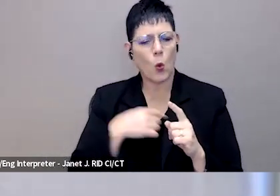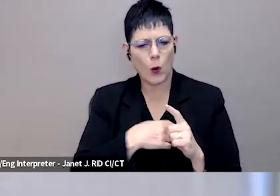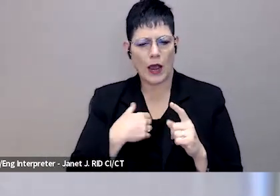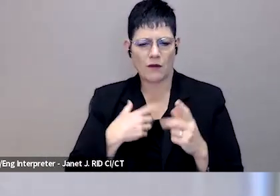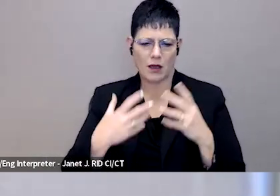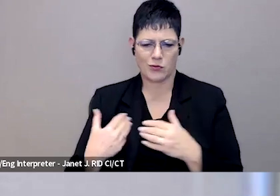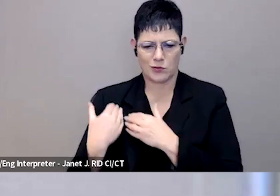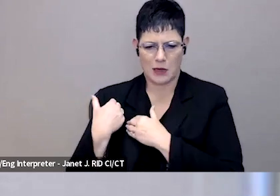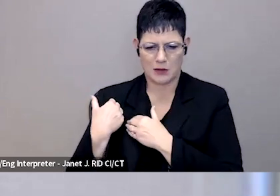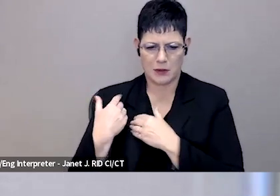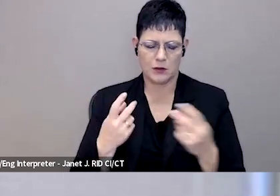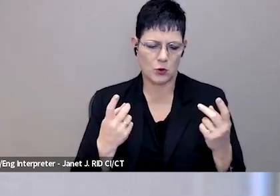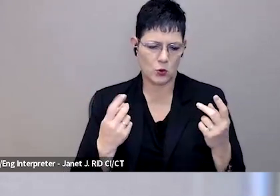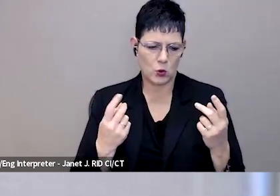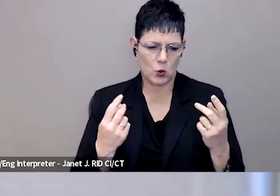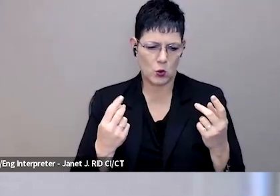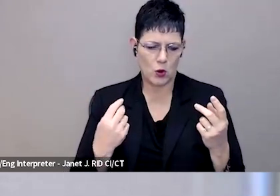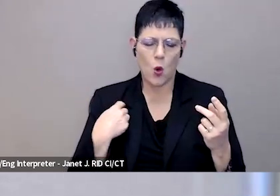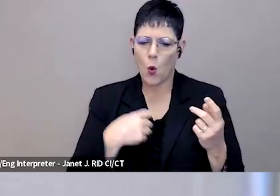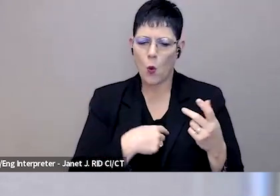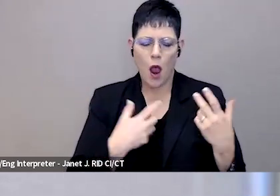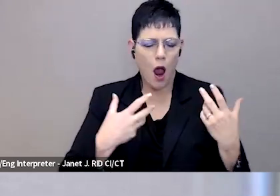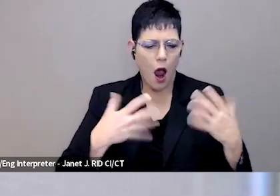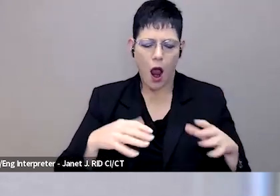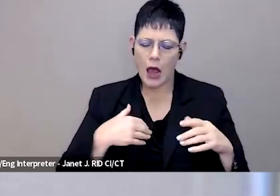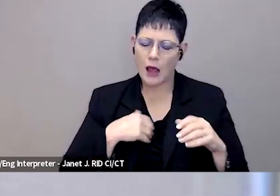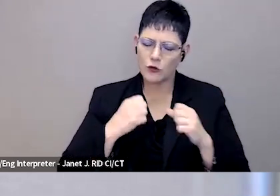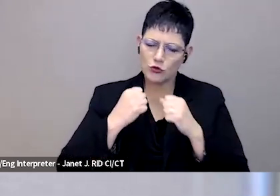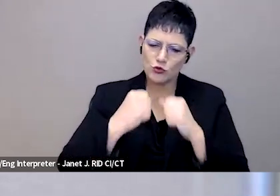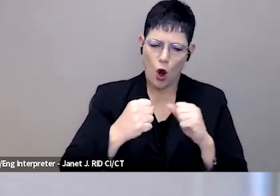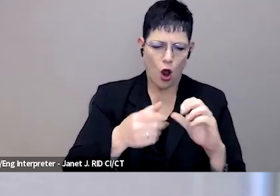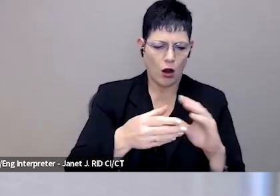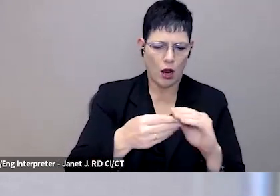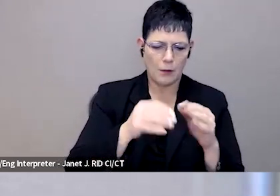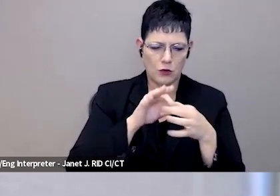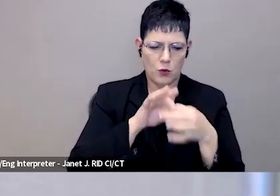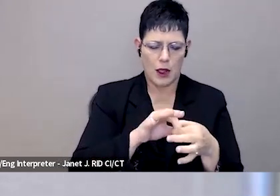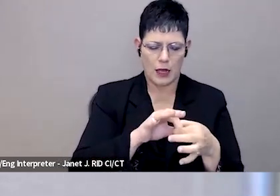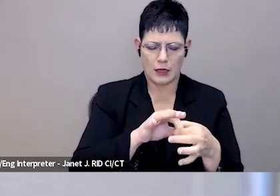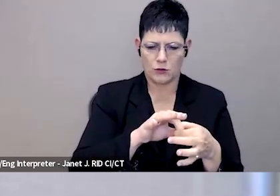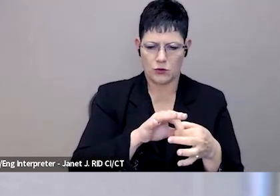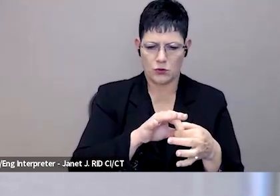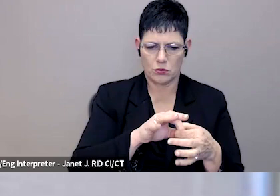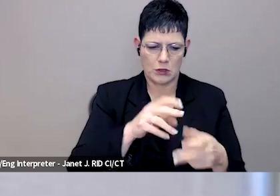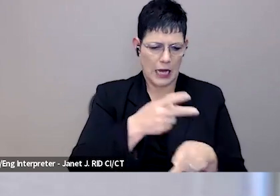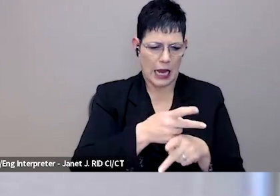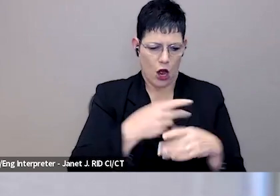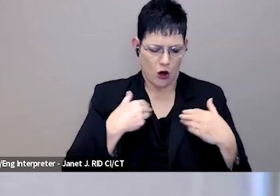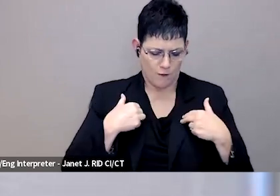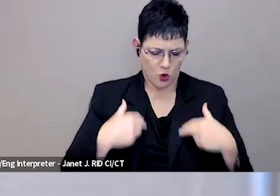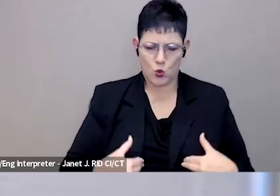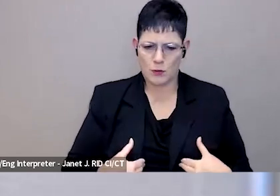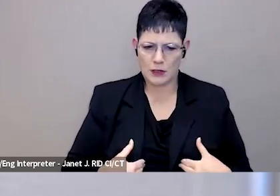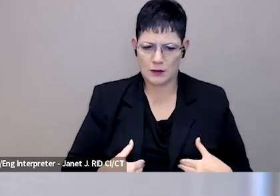to we've made the human argument for caregiving, and we've done it well. But we need to make the economic